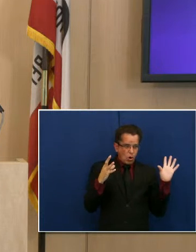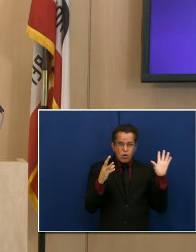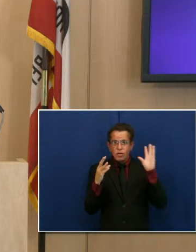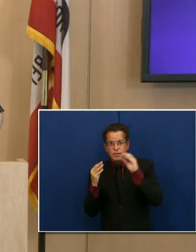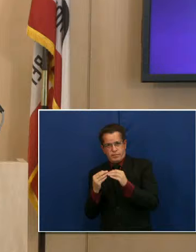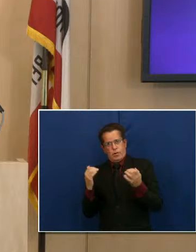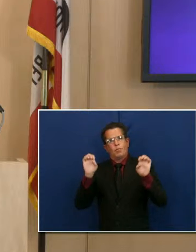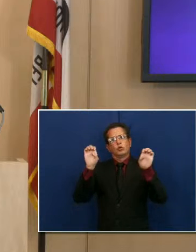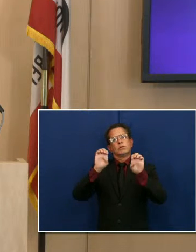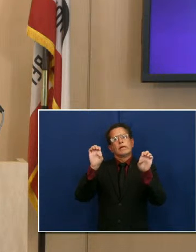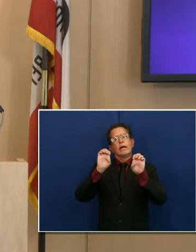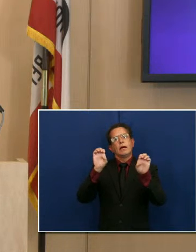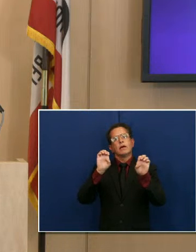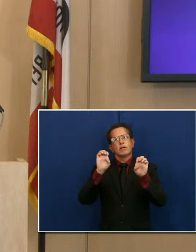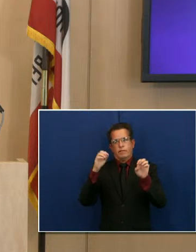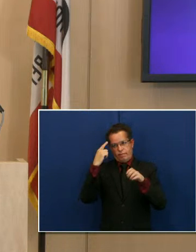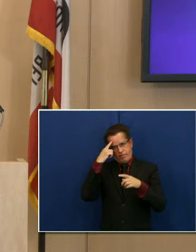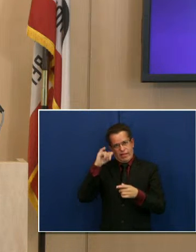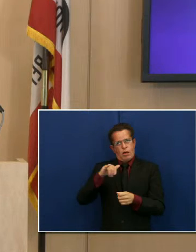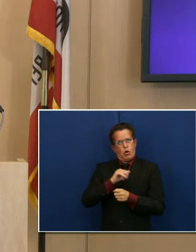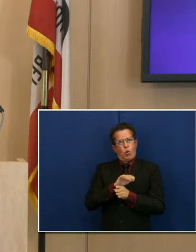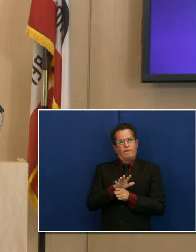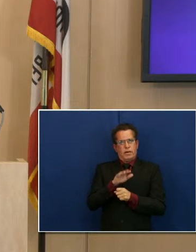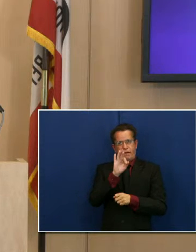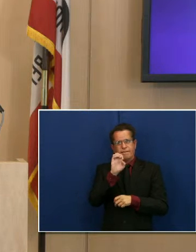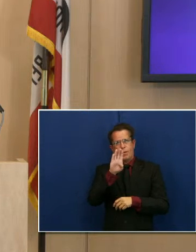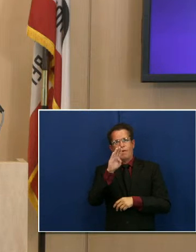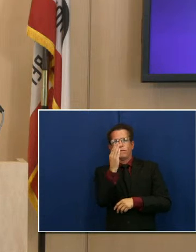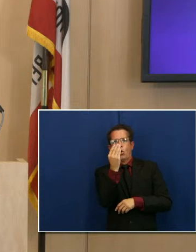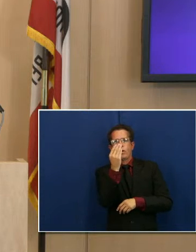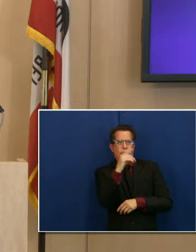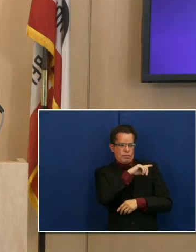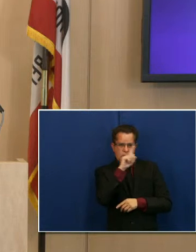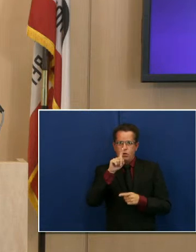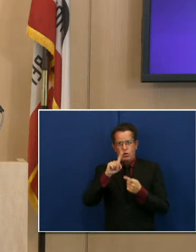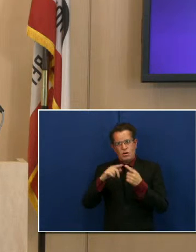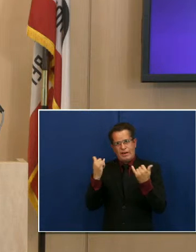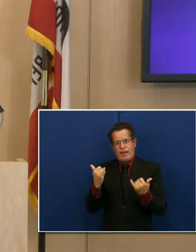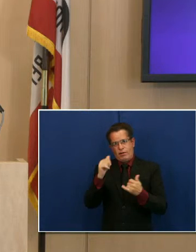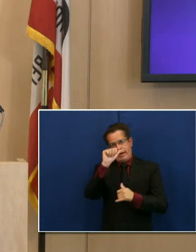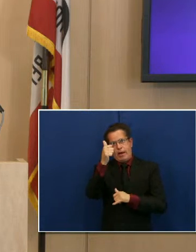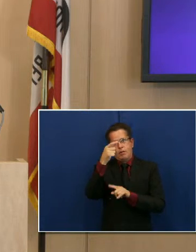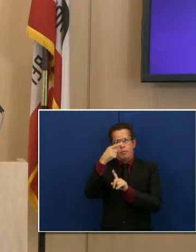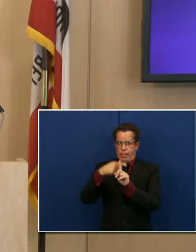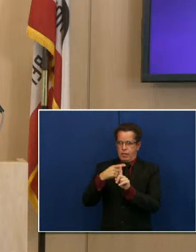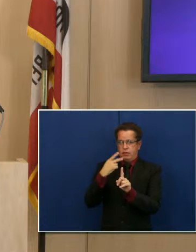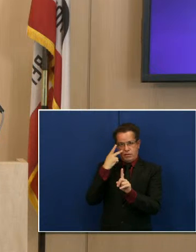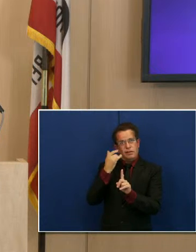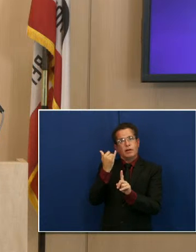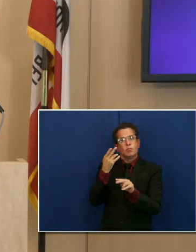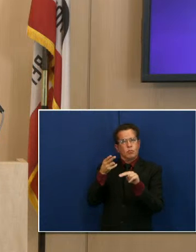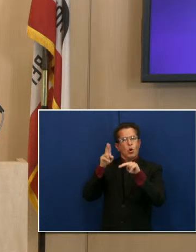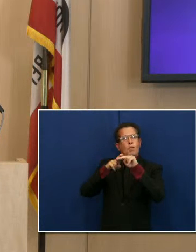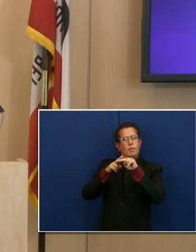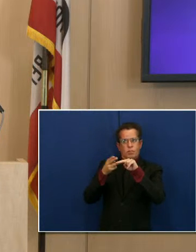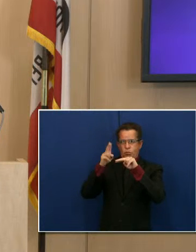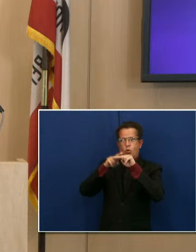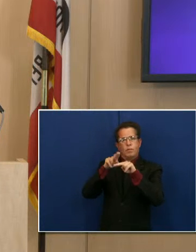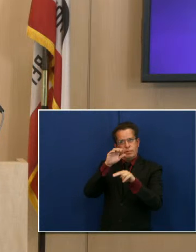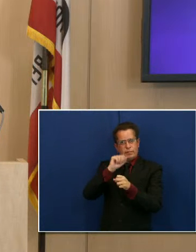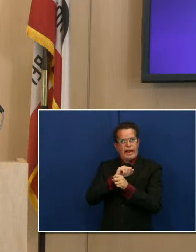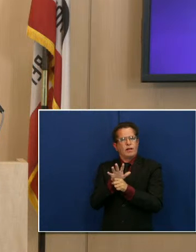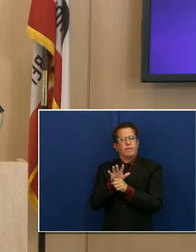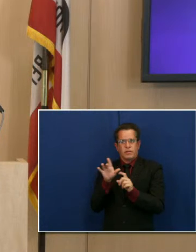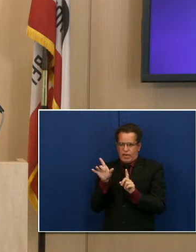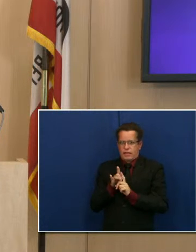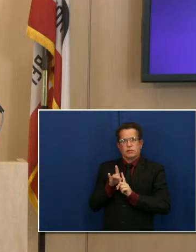emergency as well as a local emergency on February 14th. As cases have increased over time during holidays, we see a